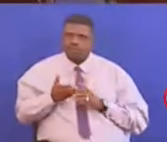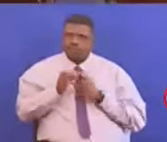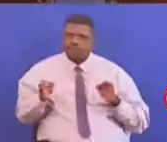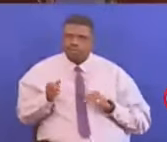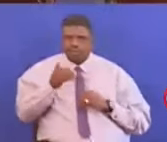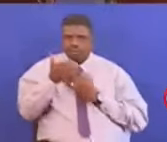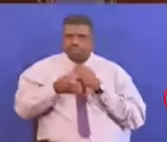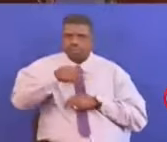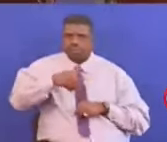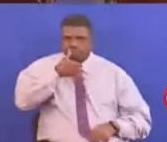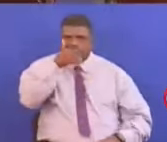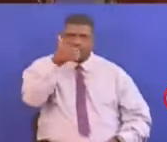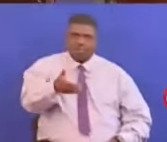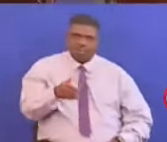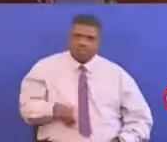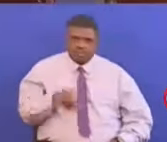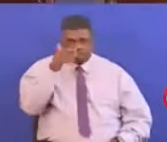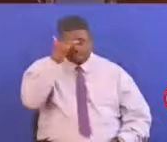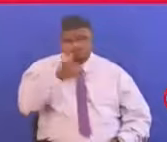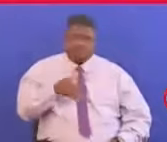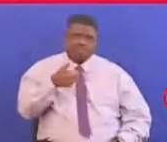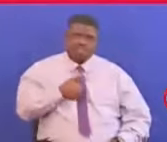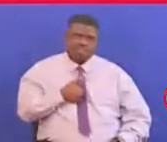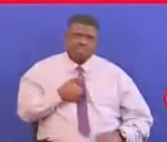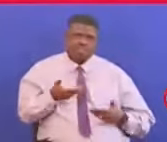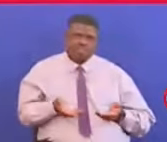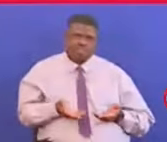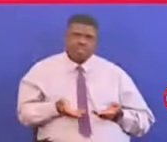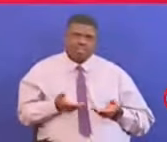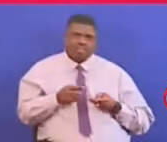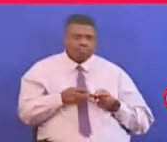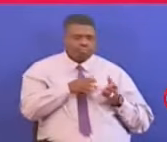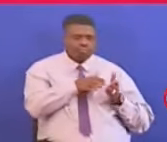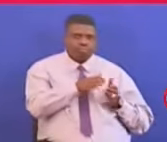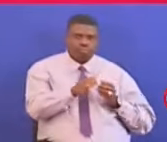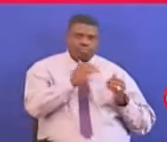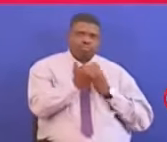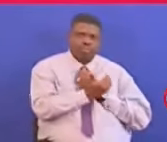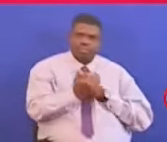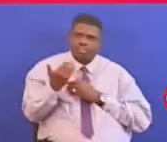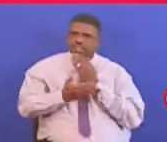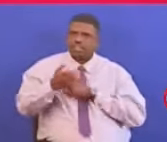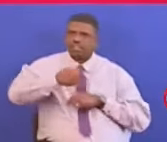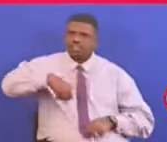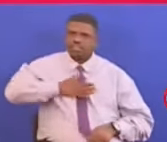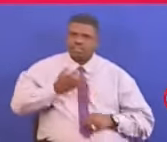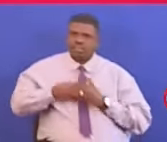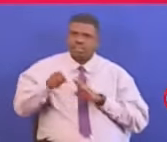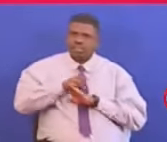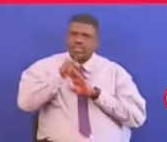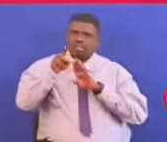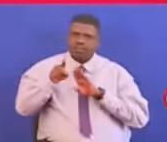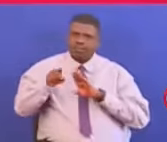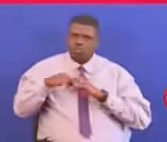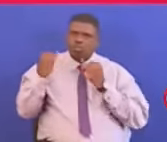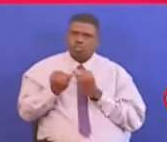priorities and interests, and I think I have all that it takes to defend and protect my country in the East African